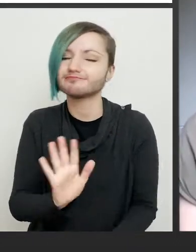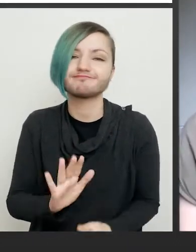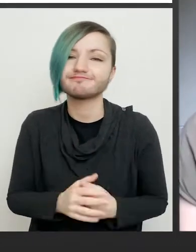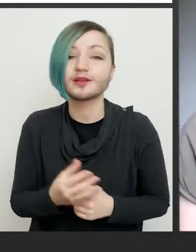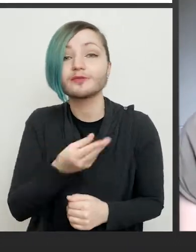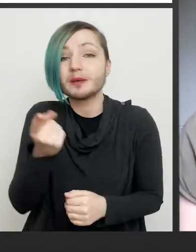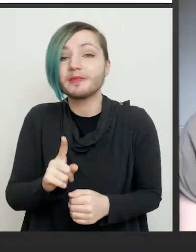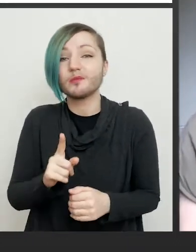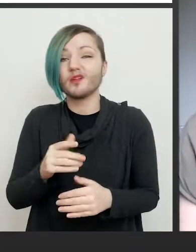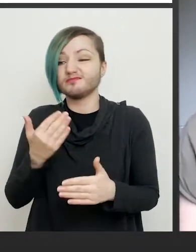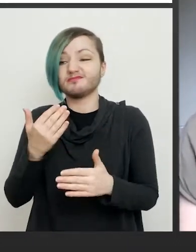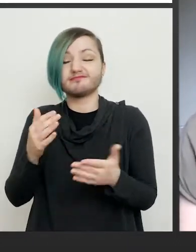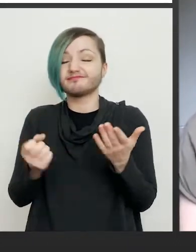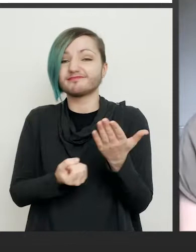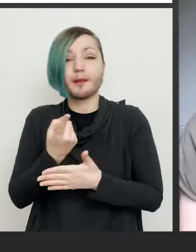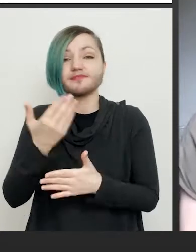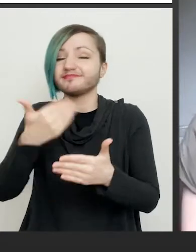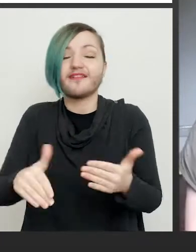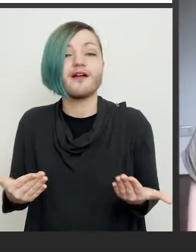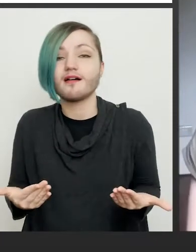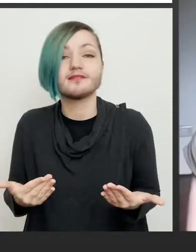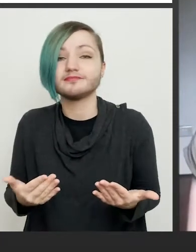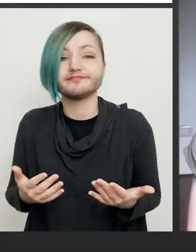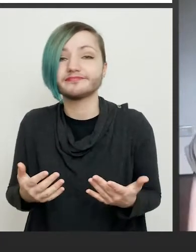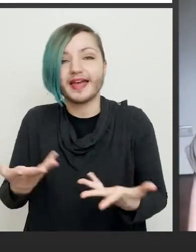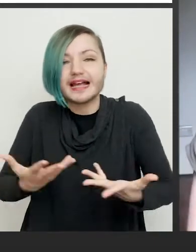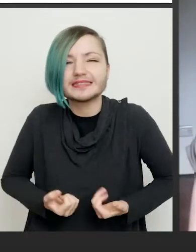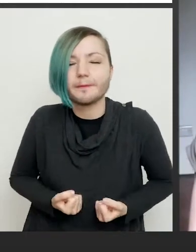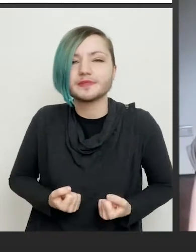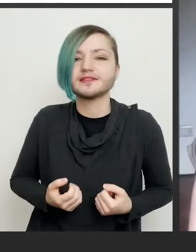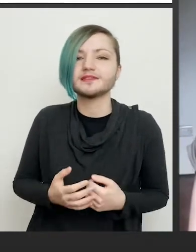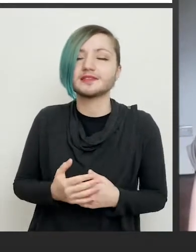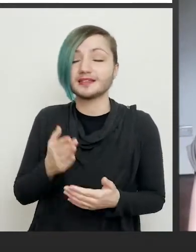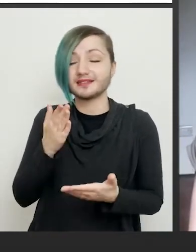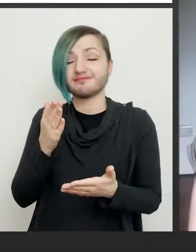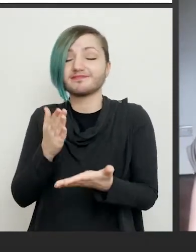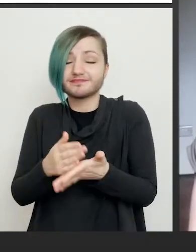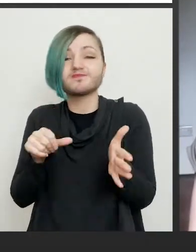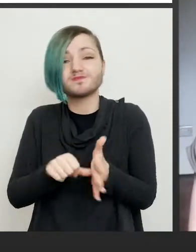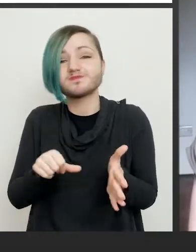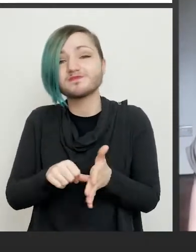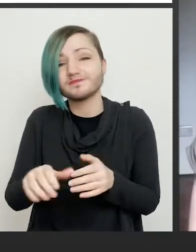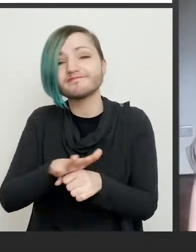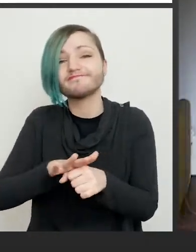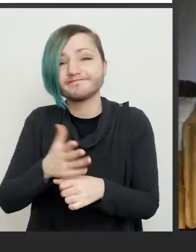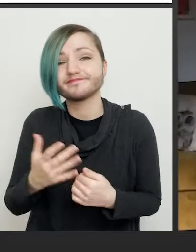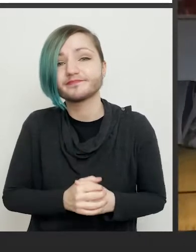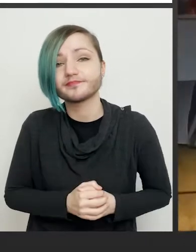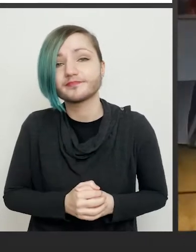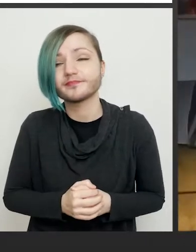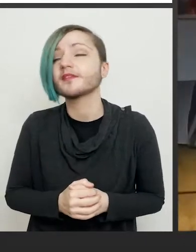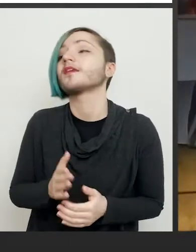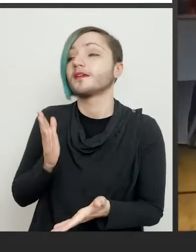never happens, that affirmation never comes, which is extremely hard. Yeah, definitely. Yeah, and it's, you